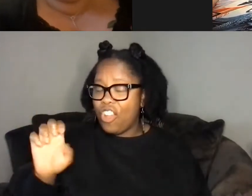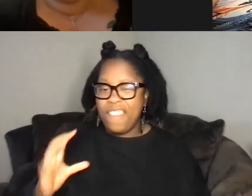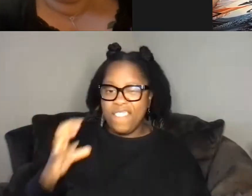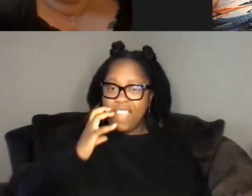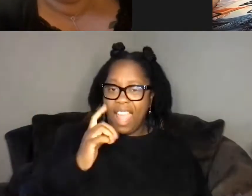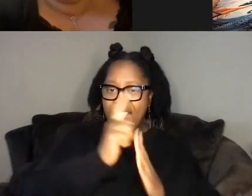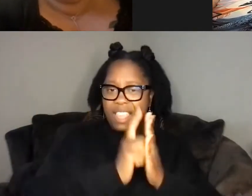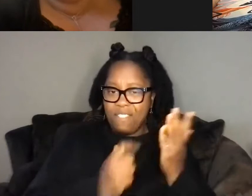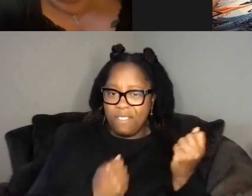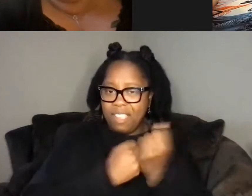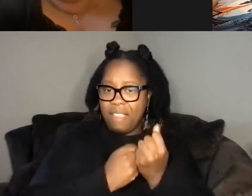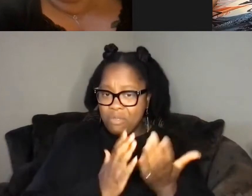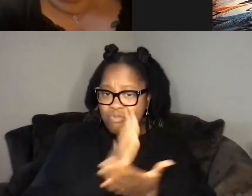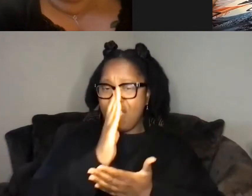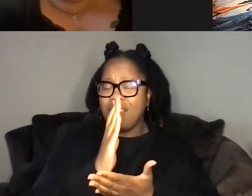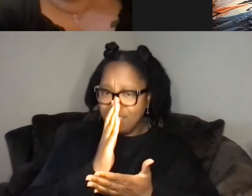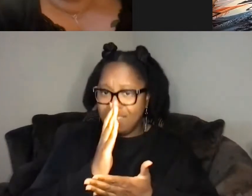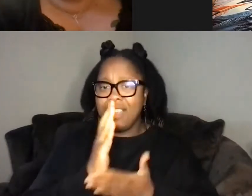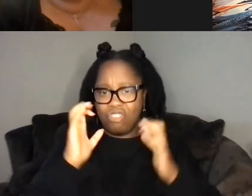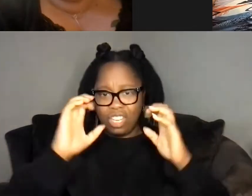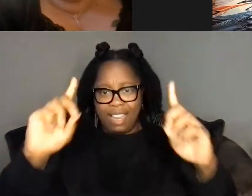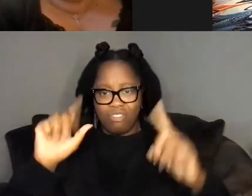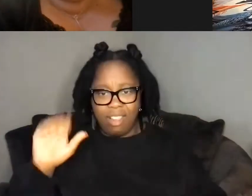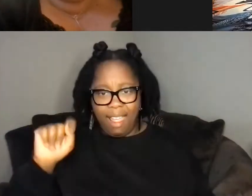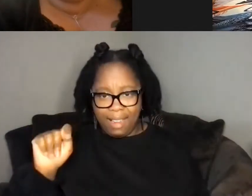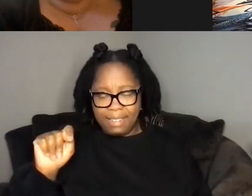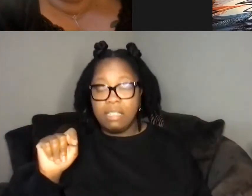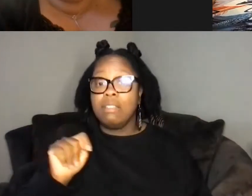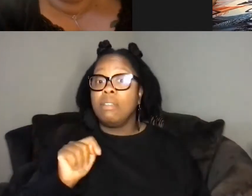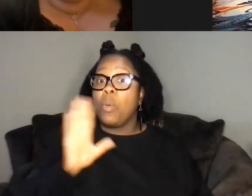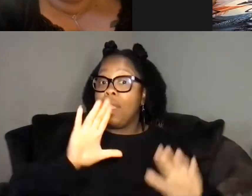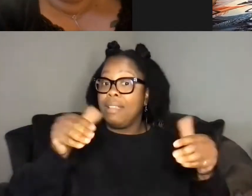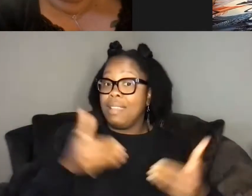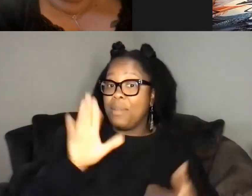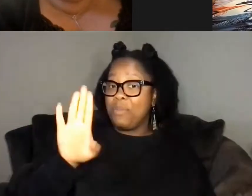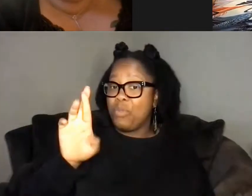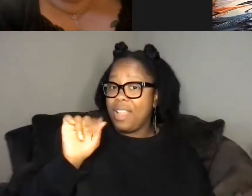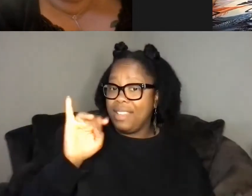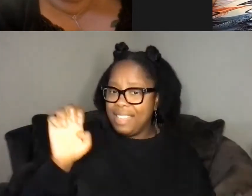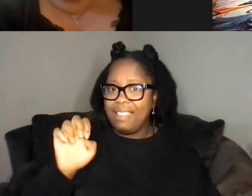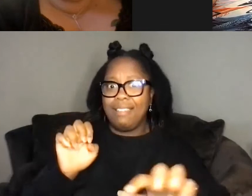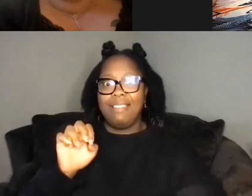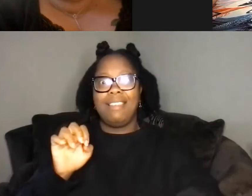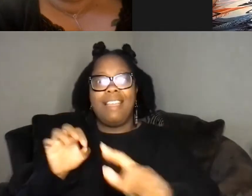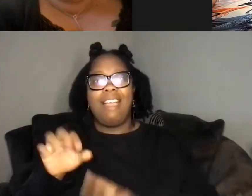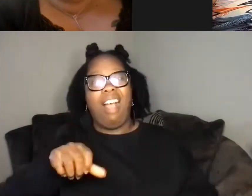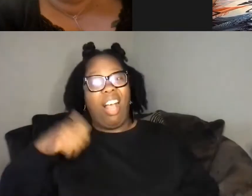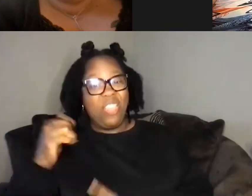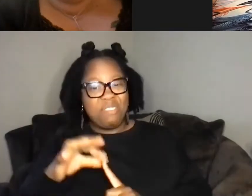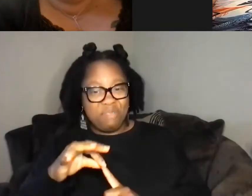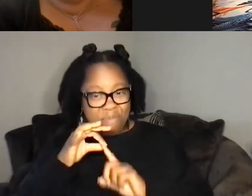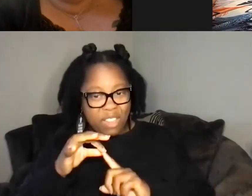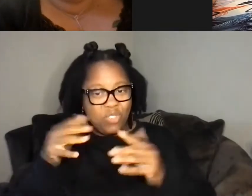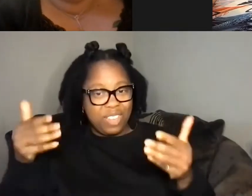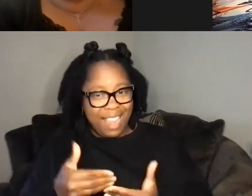Rights Education Project. I'm going to introduce you to Brandie and our special extra guest in just a moment.